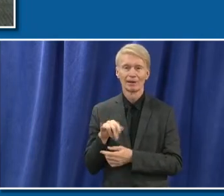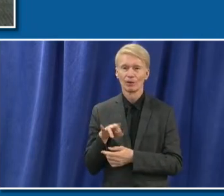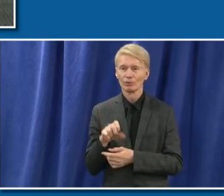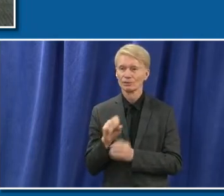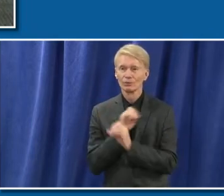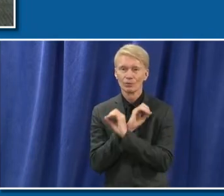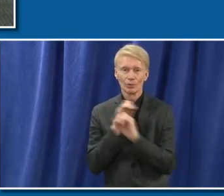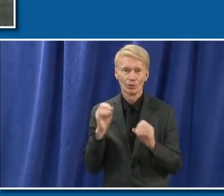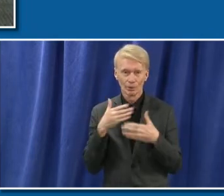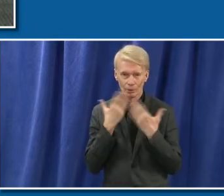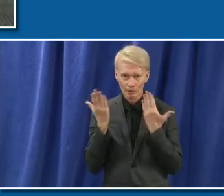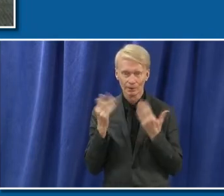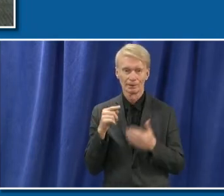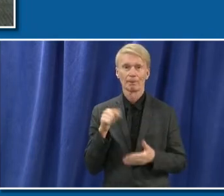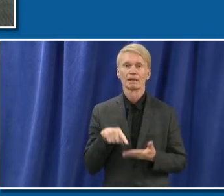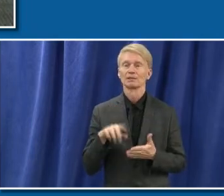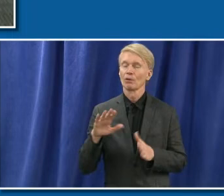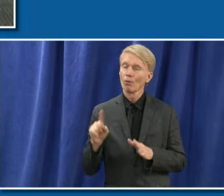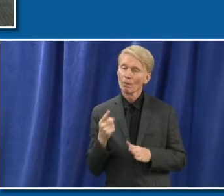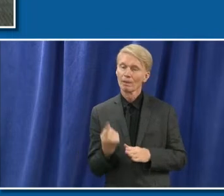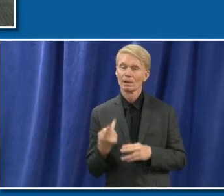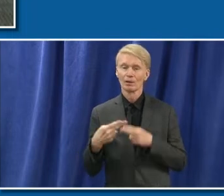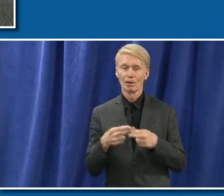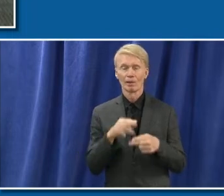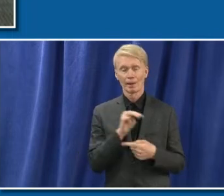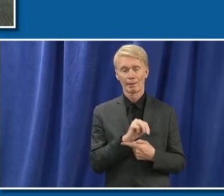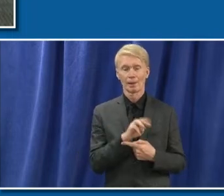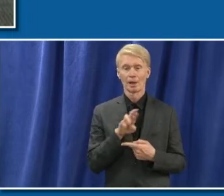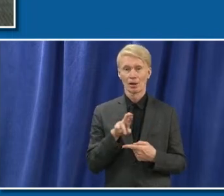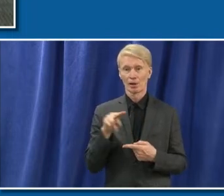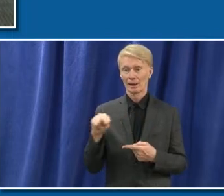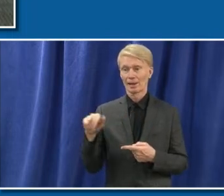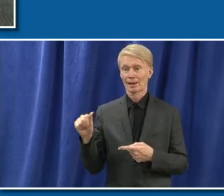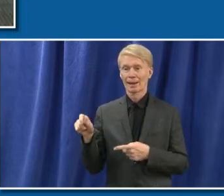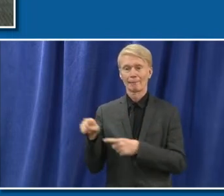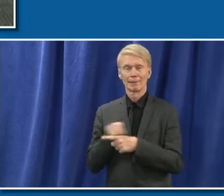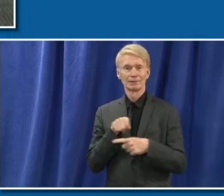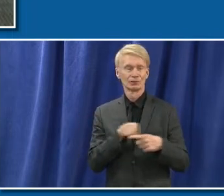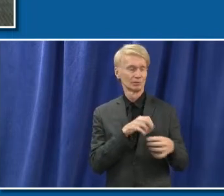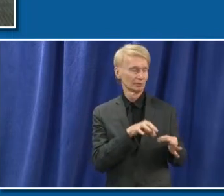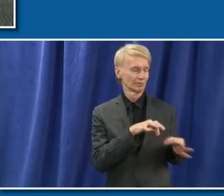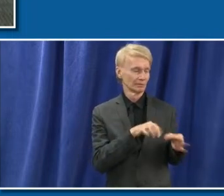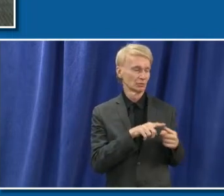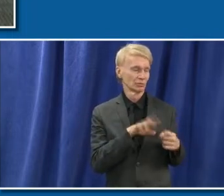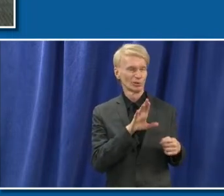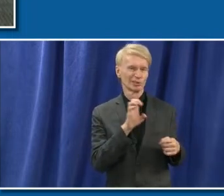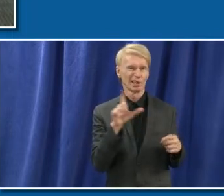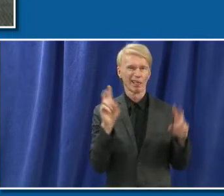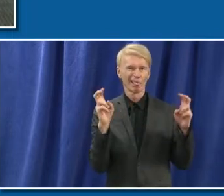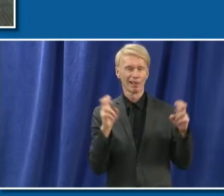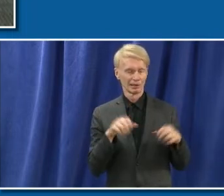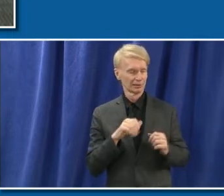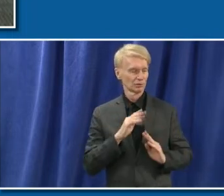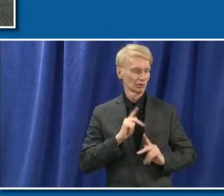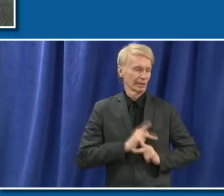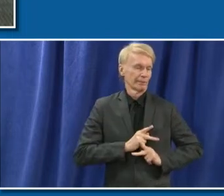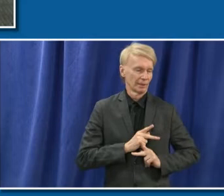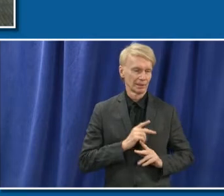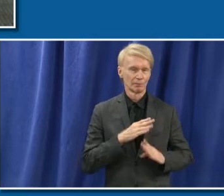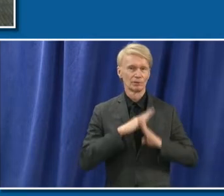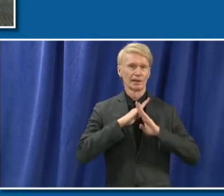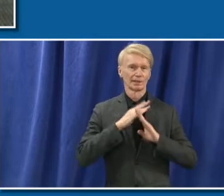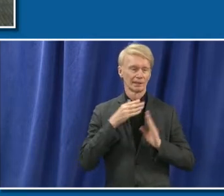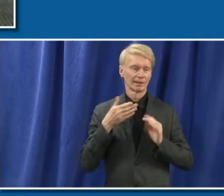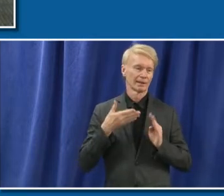the virus. It's literally the messenger RNA is just giving the message to your cell to teach it how to protect you against